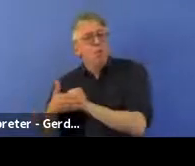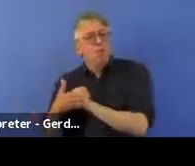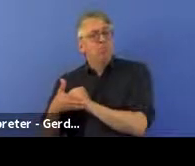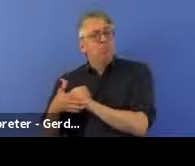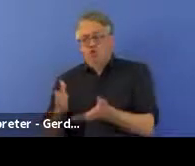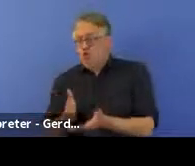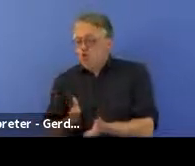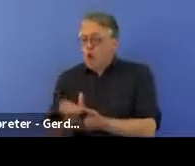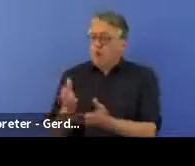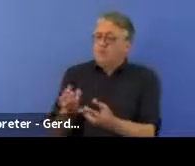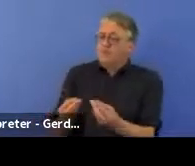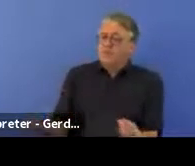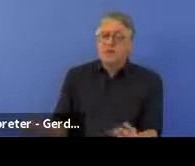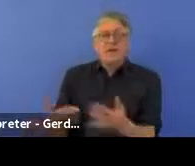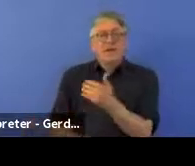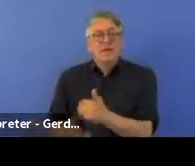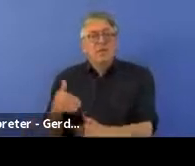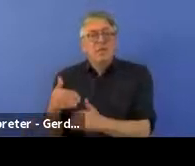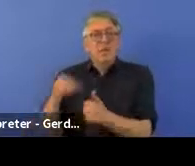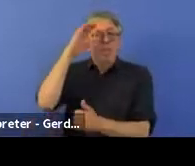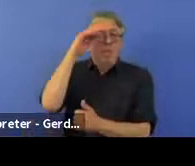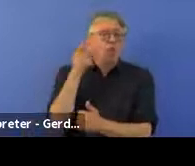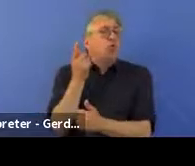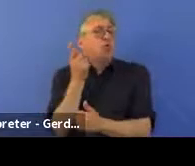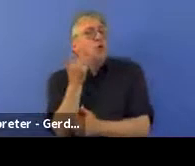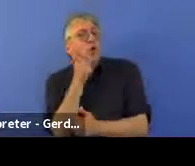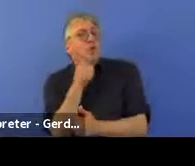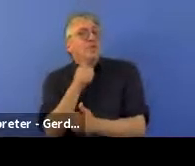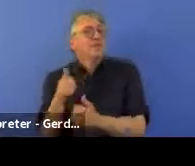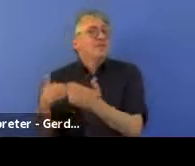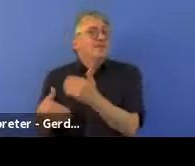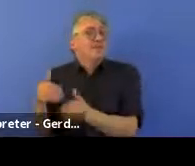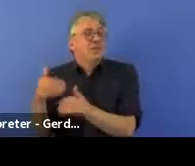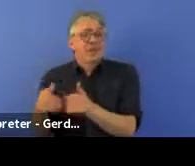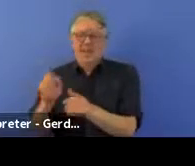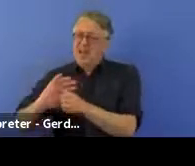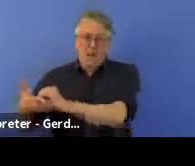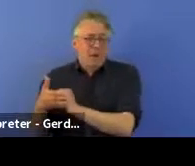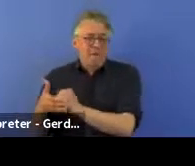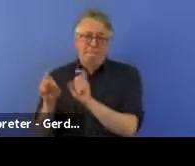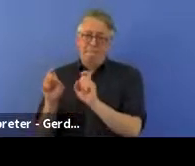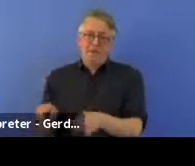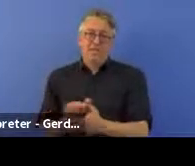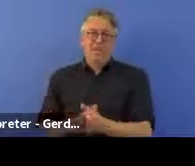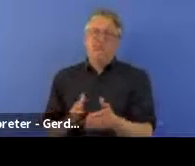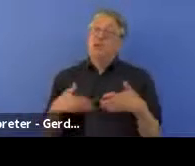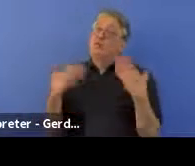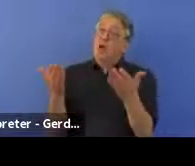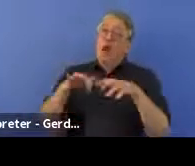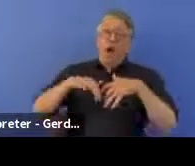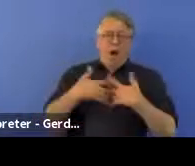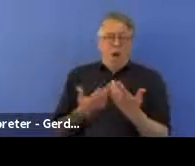first recommendation addresses all this issue faced in accessing online education and recommends way forward